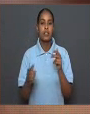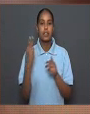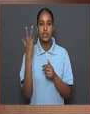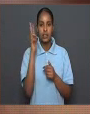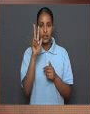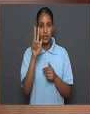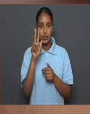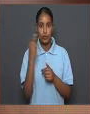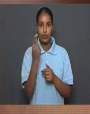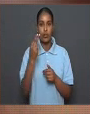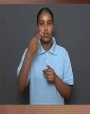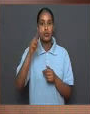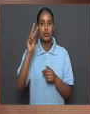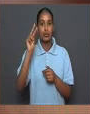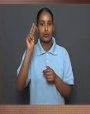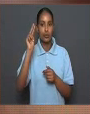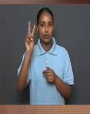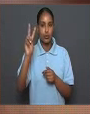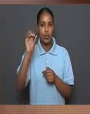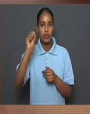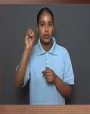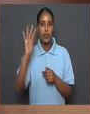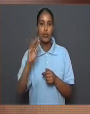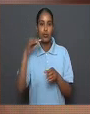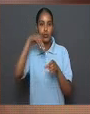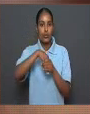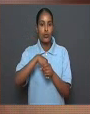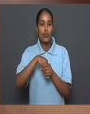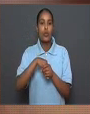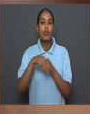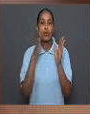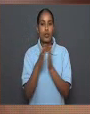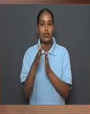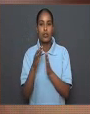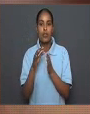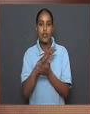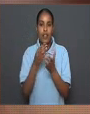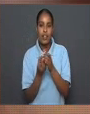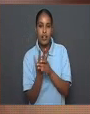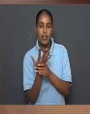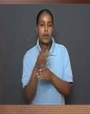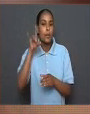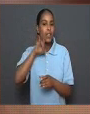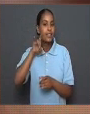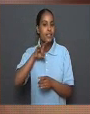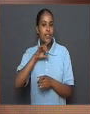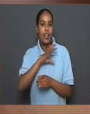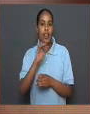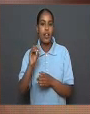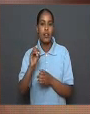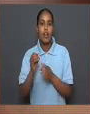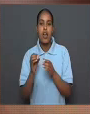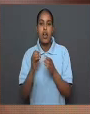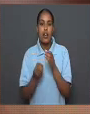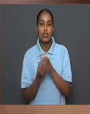3 uses for sulfuric acid could include the production of fertilizers, plastics,